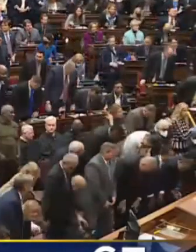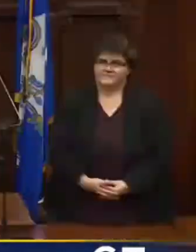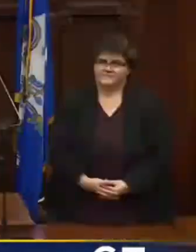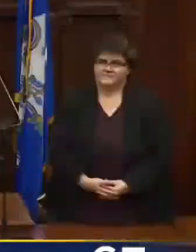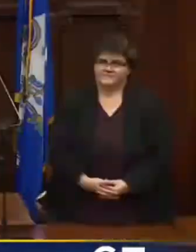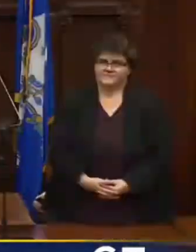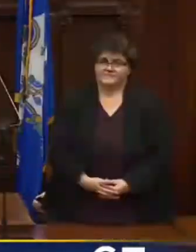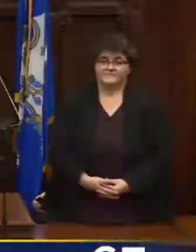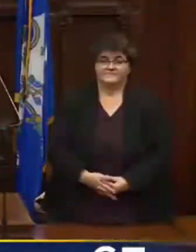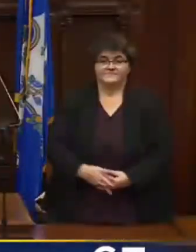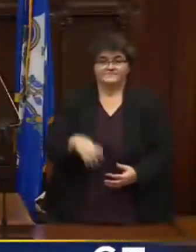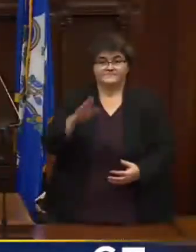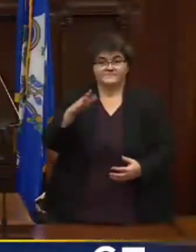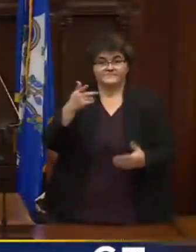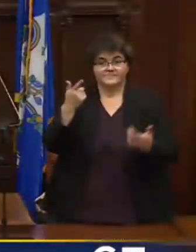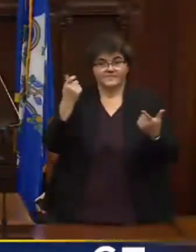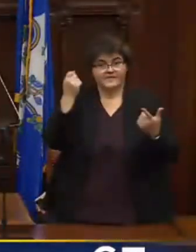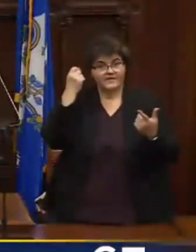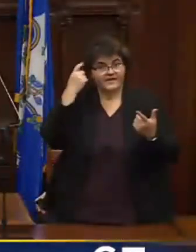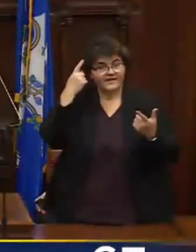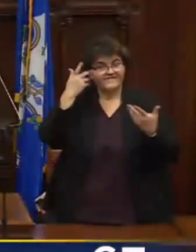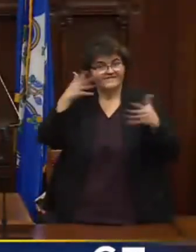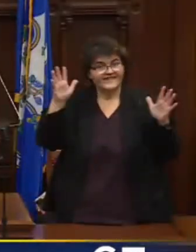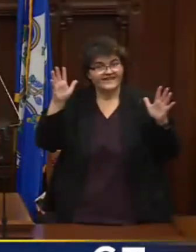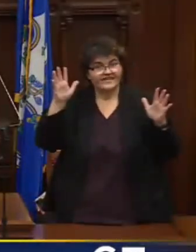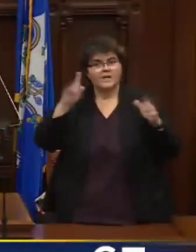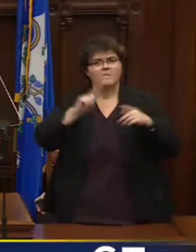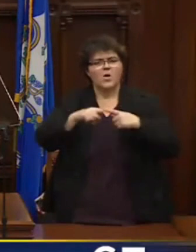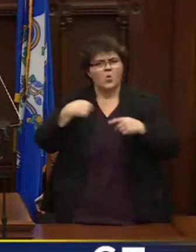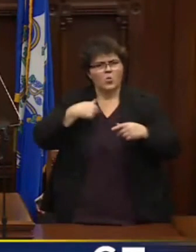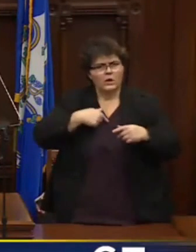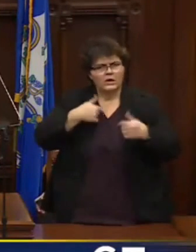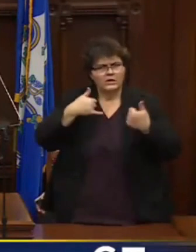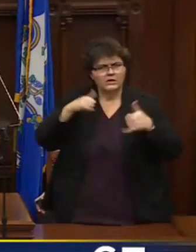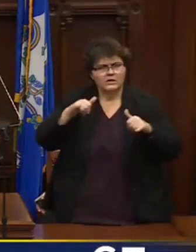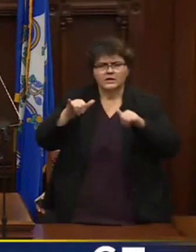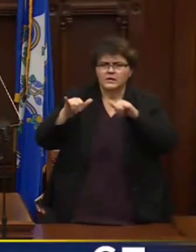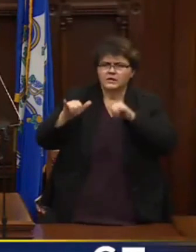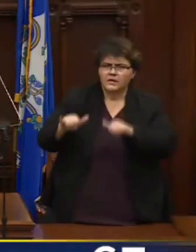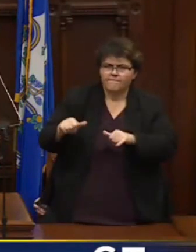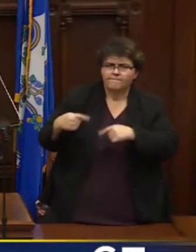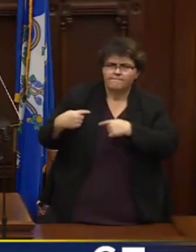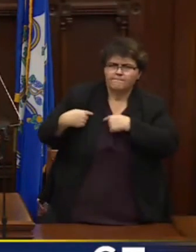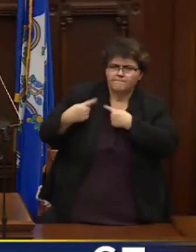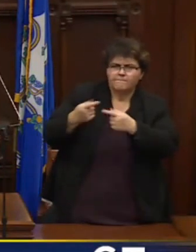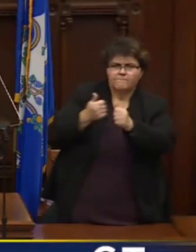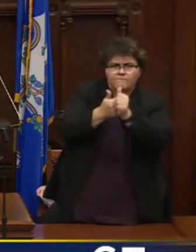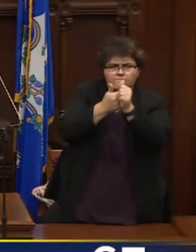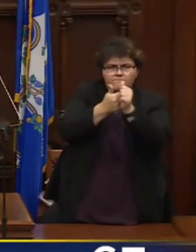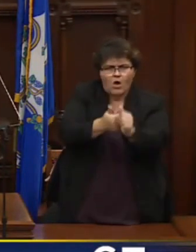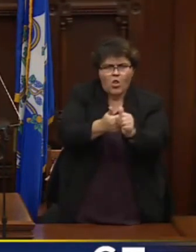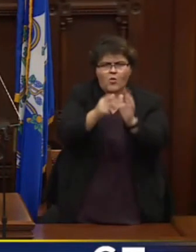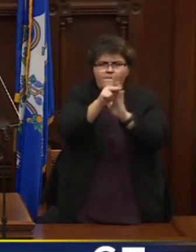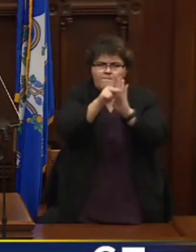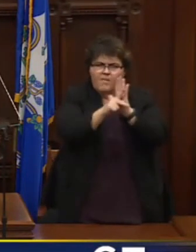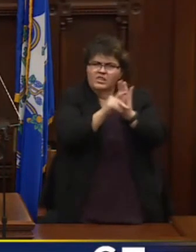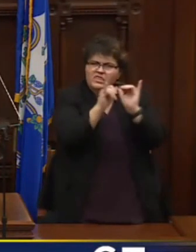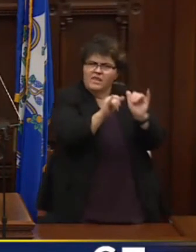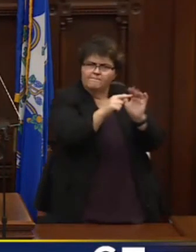It's over as long as we maintain the same fiscal discipline that served us so well over the last 4 years.